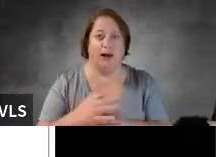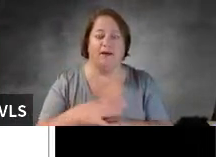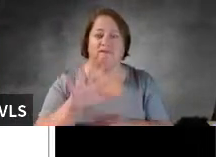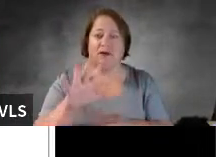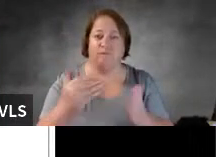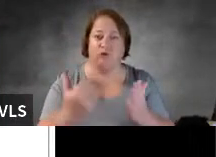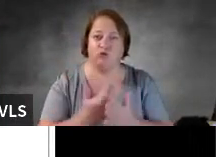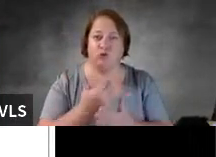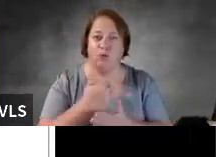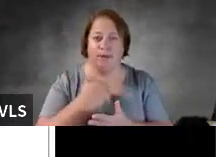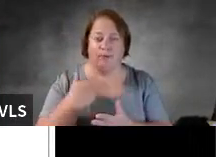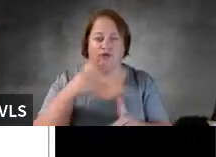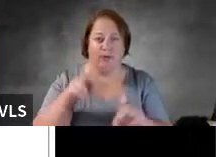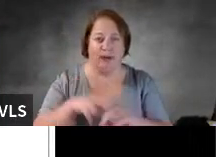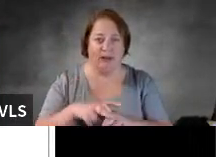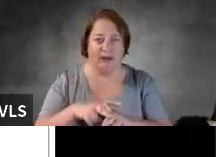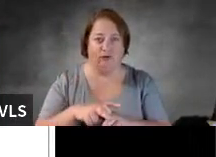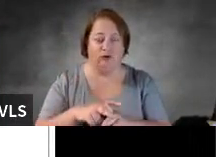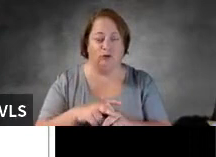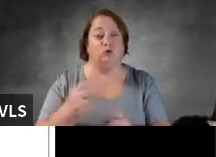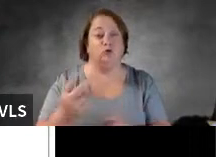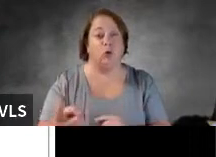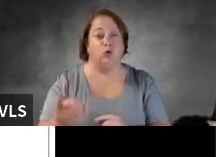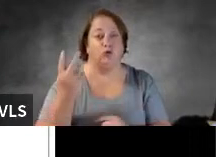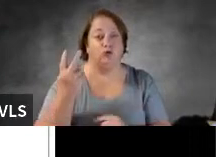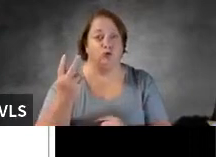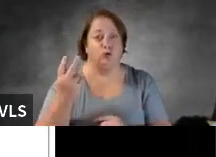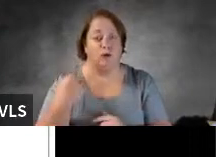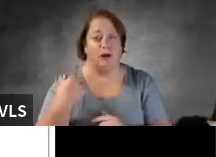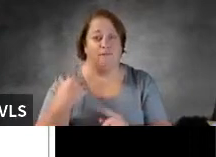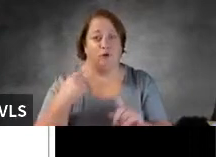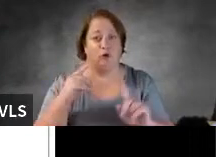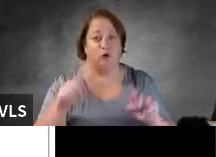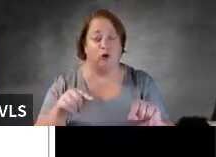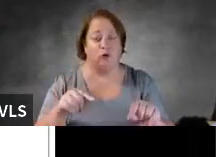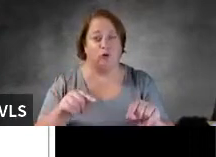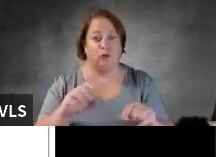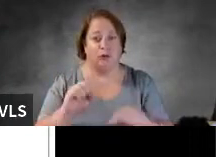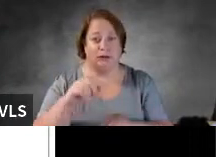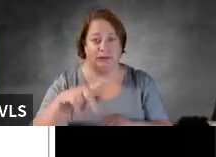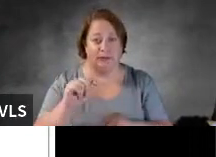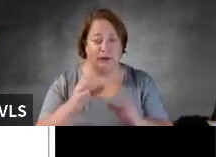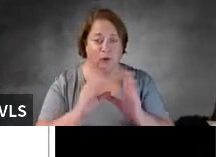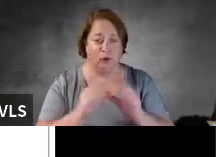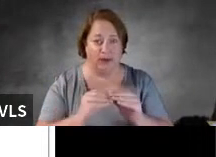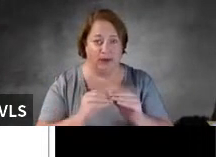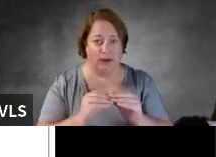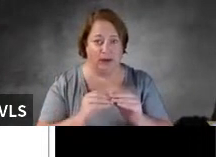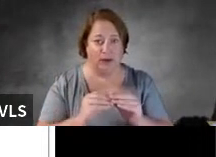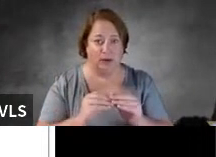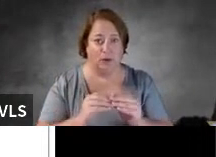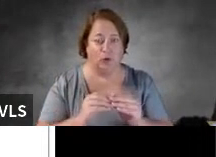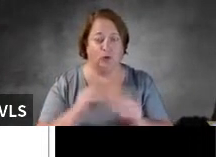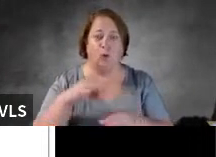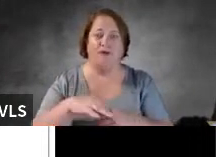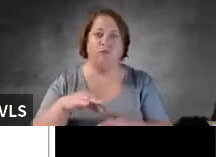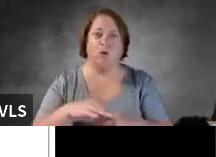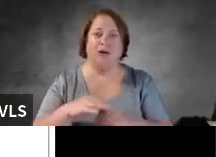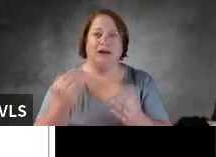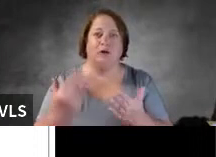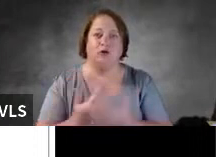new membership applications. So 2 of them have attended at the September meeting. So we voted in